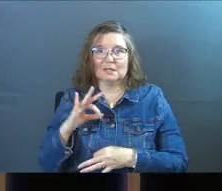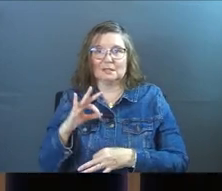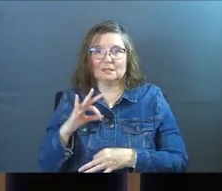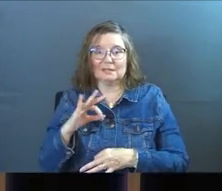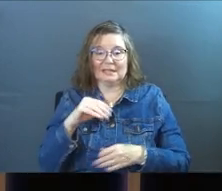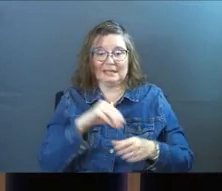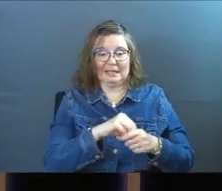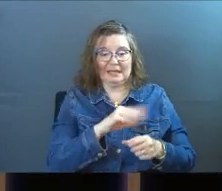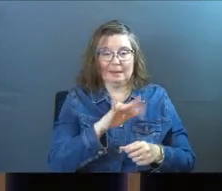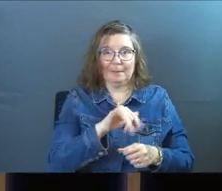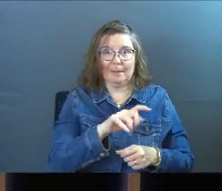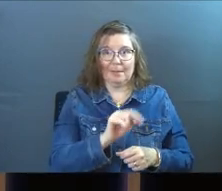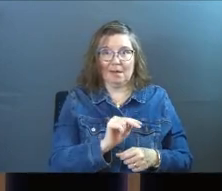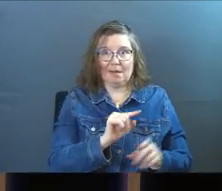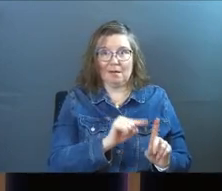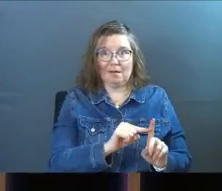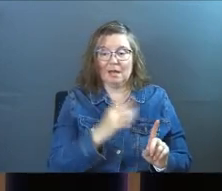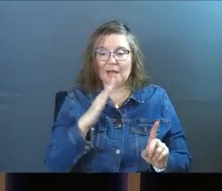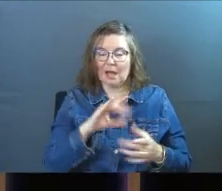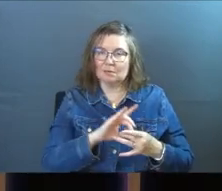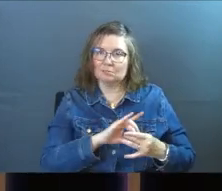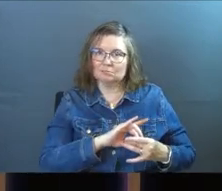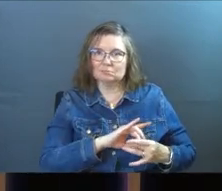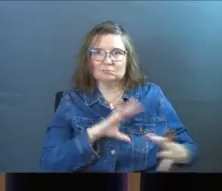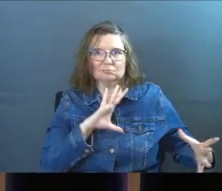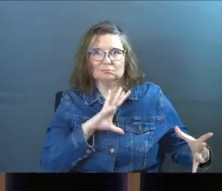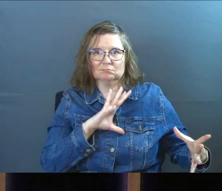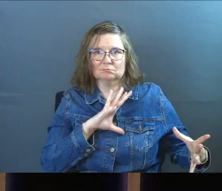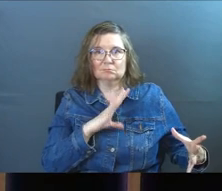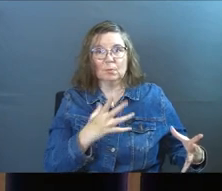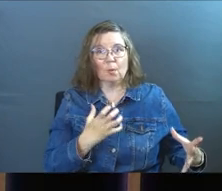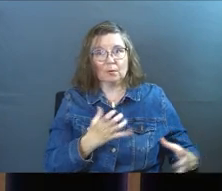in Babylon, and God wants to set you free